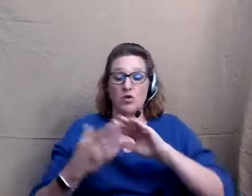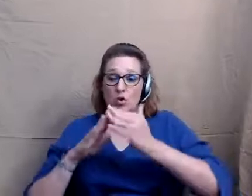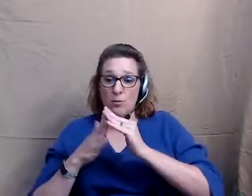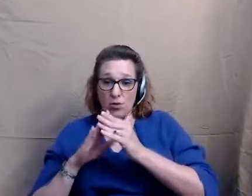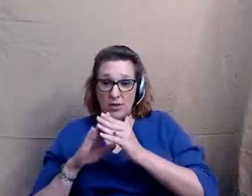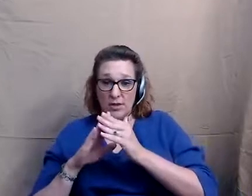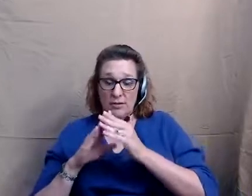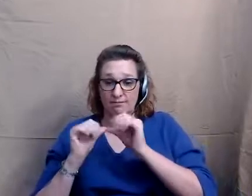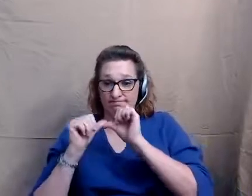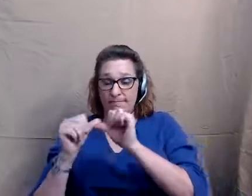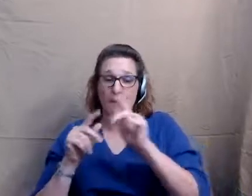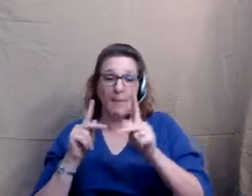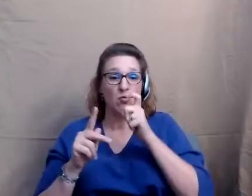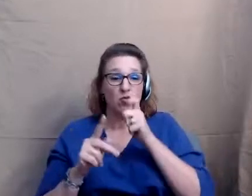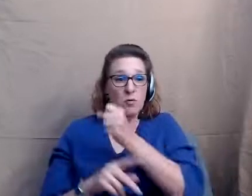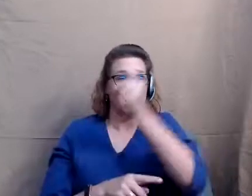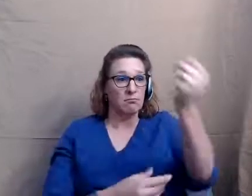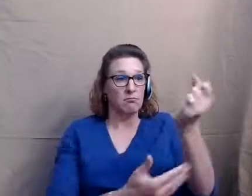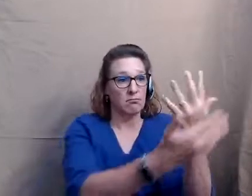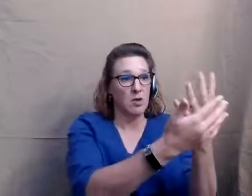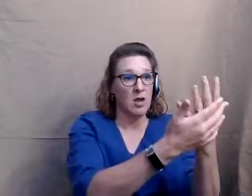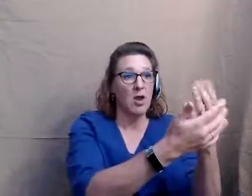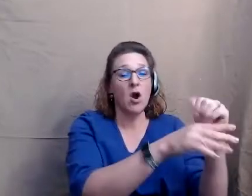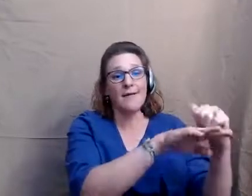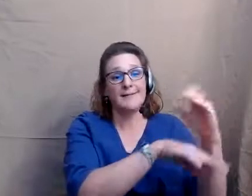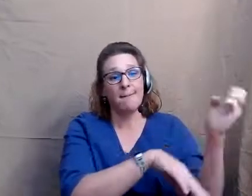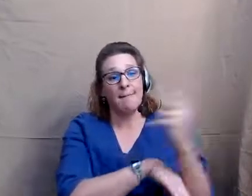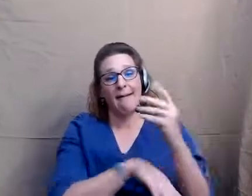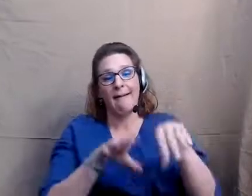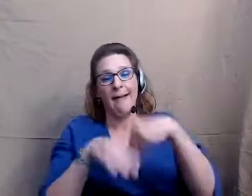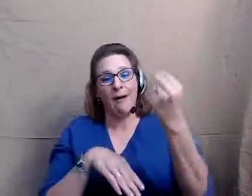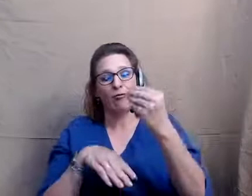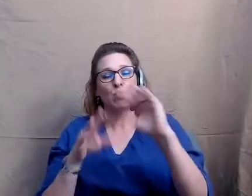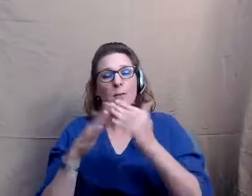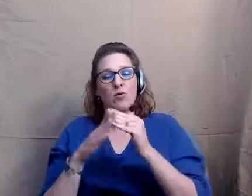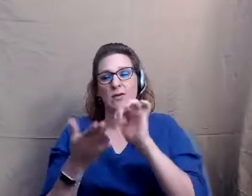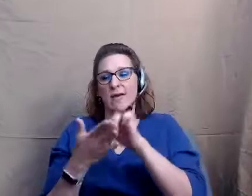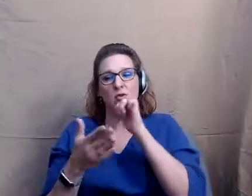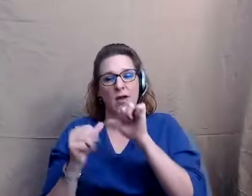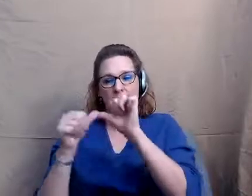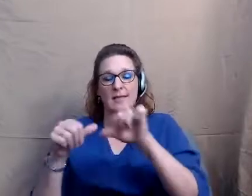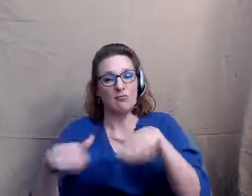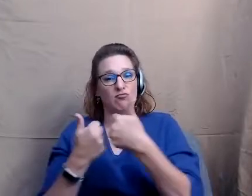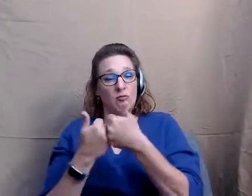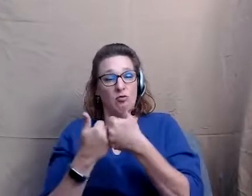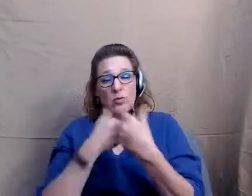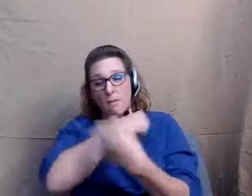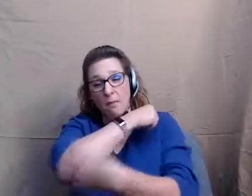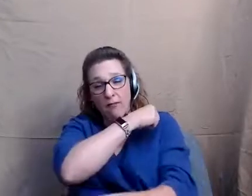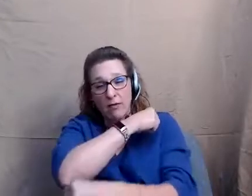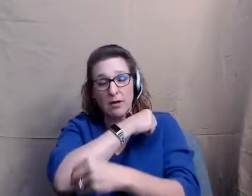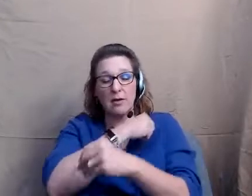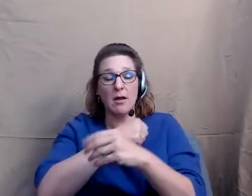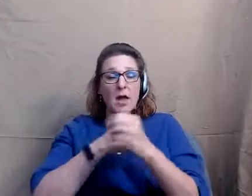who've been incarcerated are frequently released into unstable communities that are challenged by poverty and high unemployment rates.